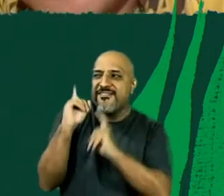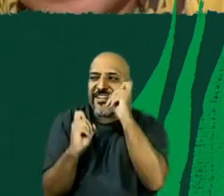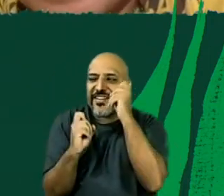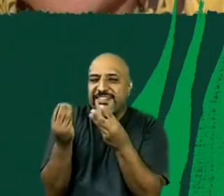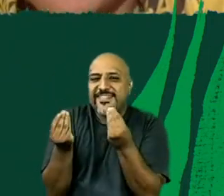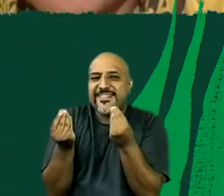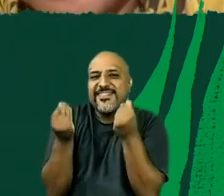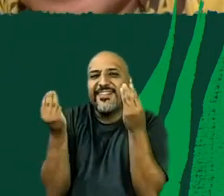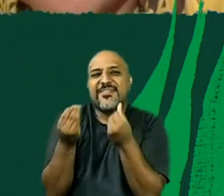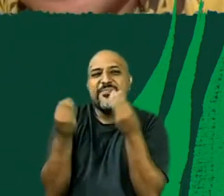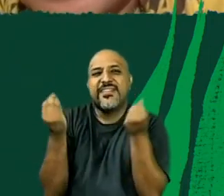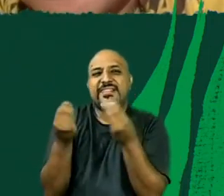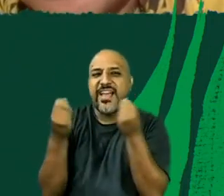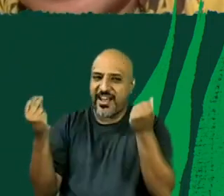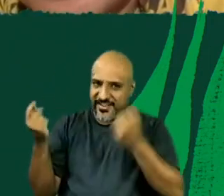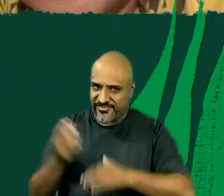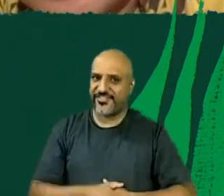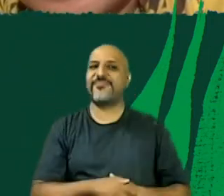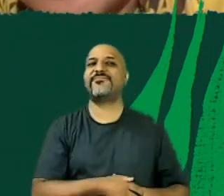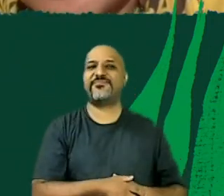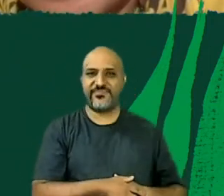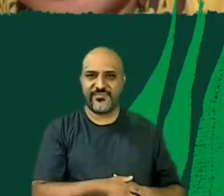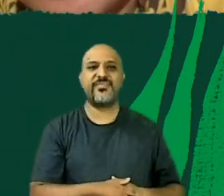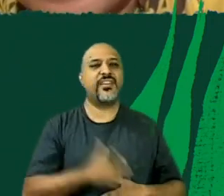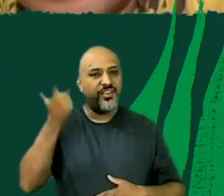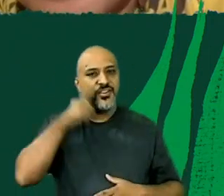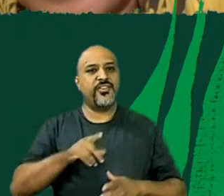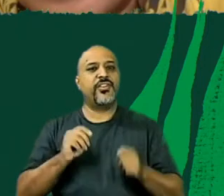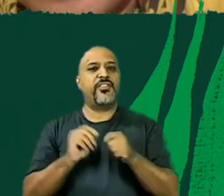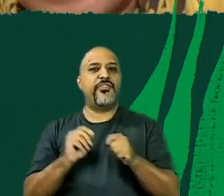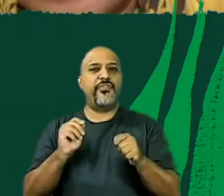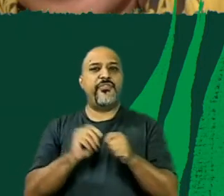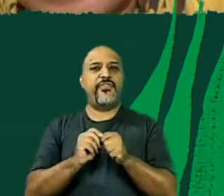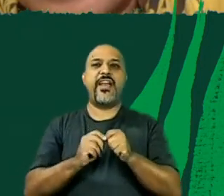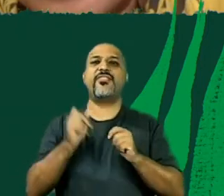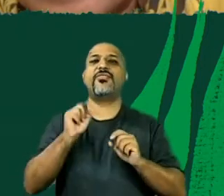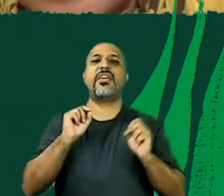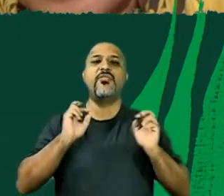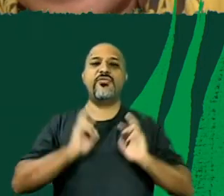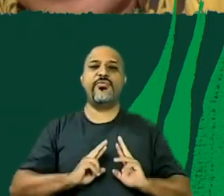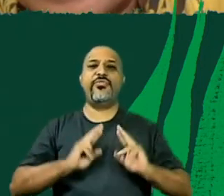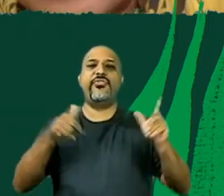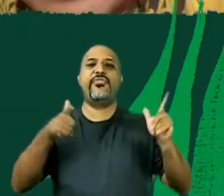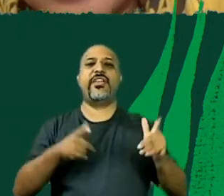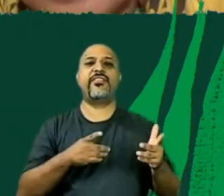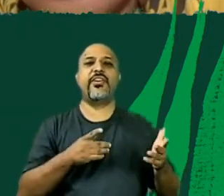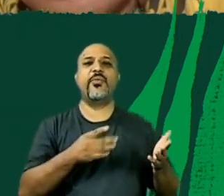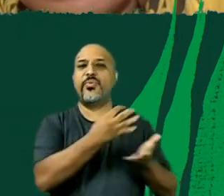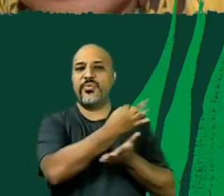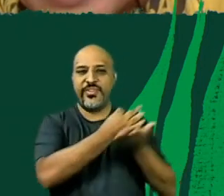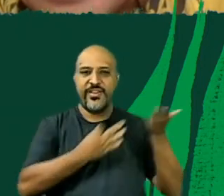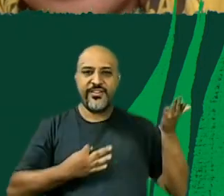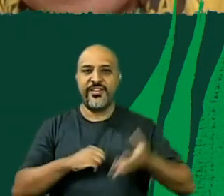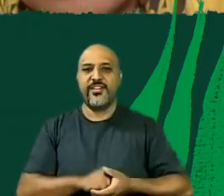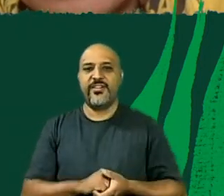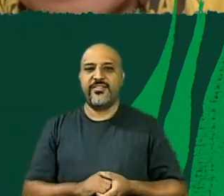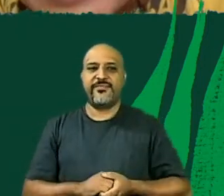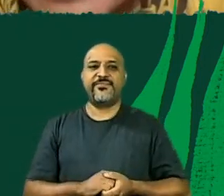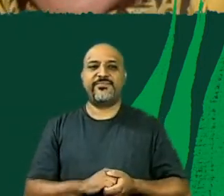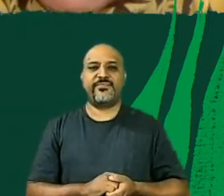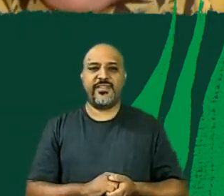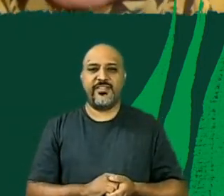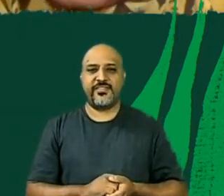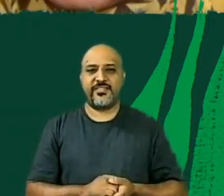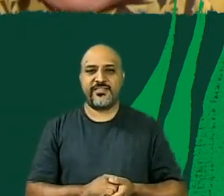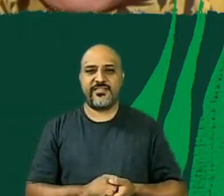sensibility. I think that this makes the difference in the writing. Yeah.